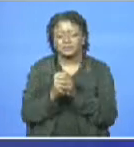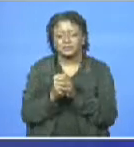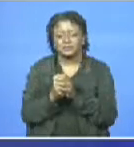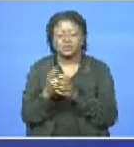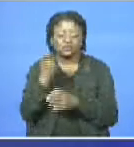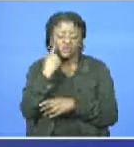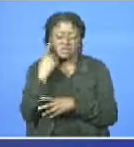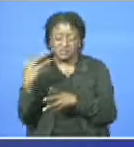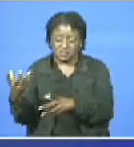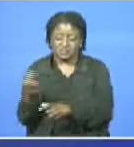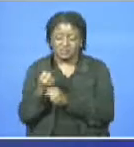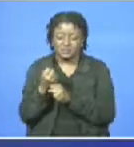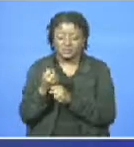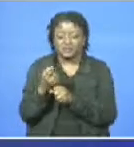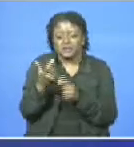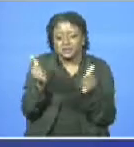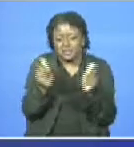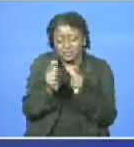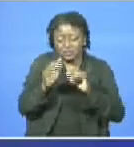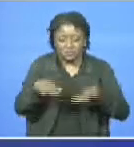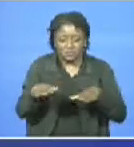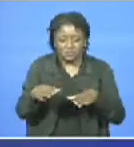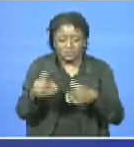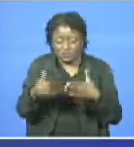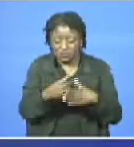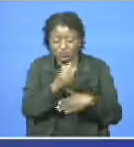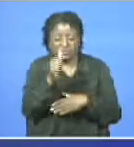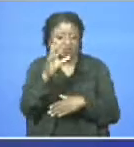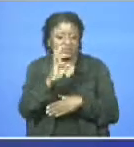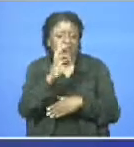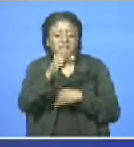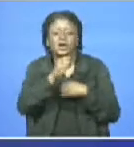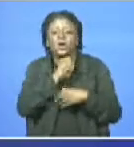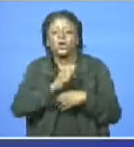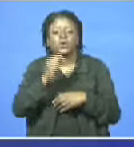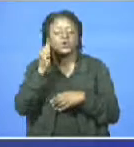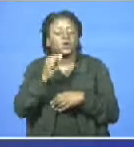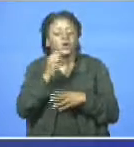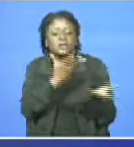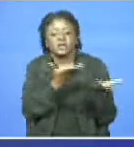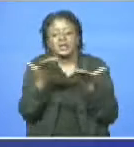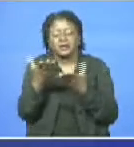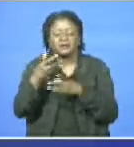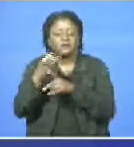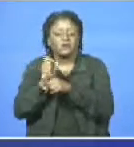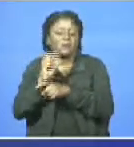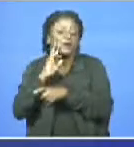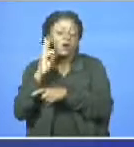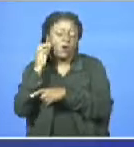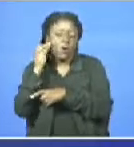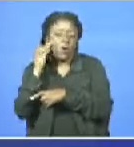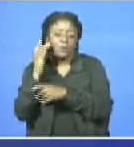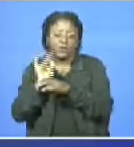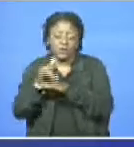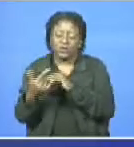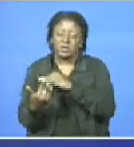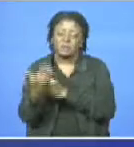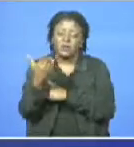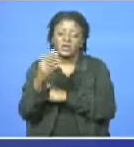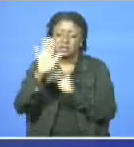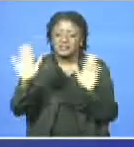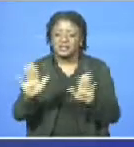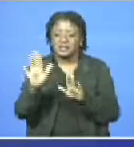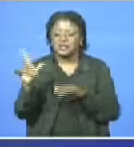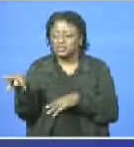Recent abductions of little children, the latest a six-year-old girl taken from her home during the early morning hours on Sunday and found wandering the streets